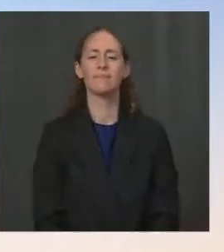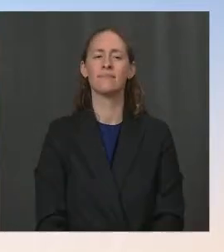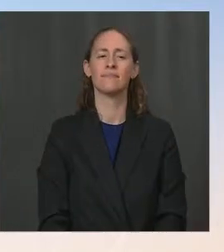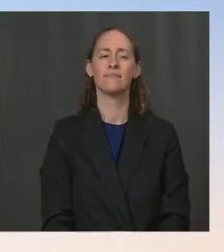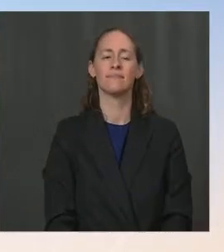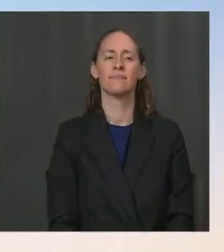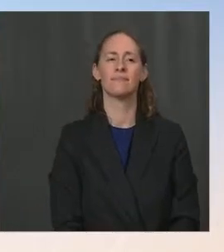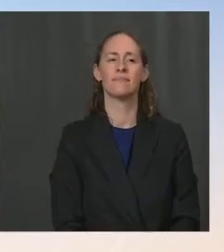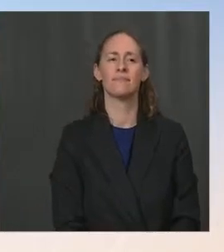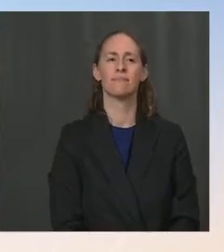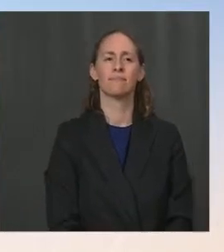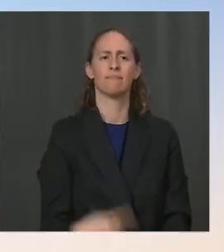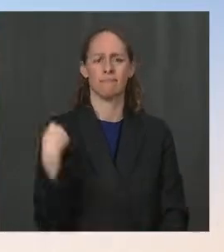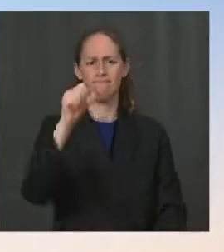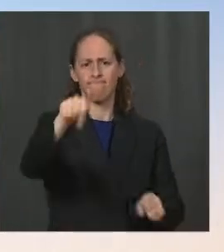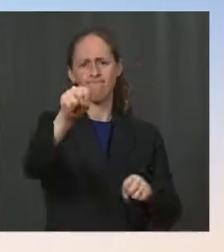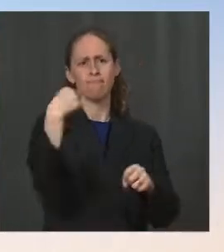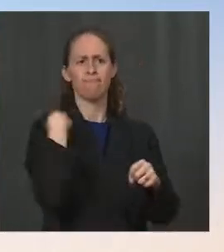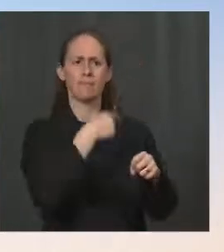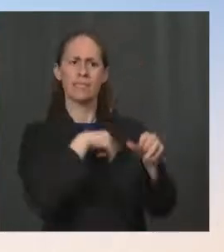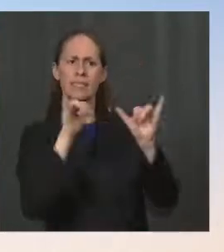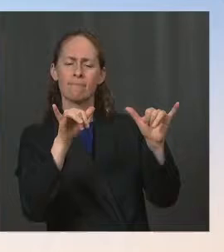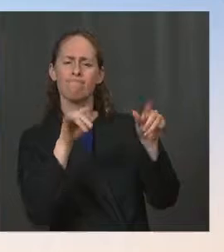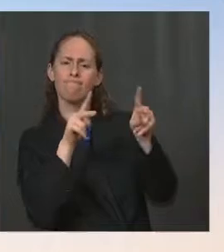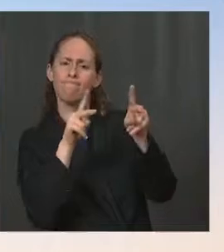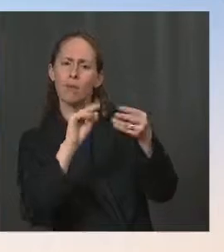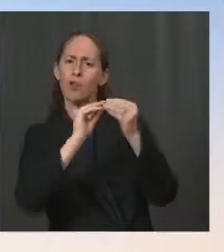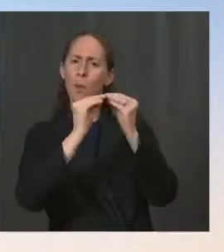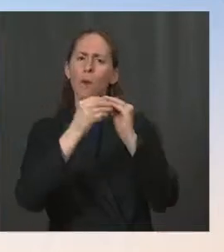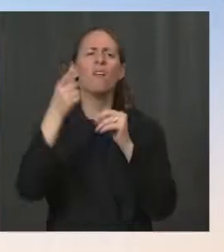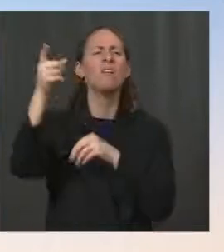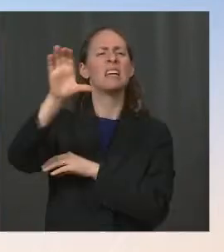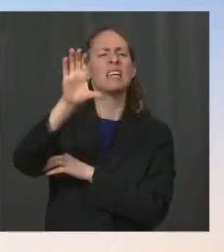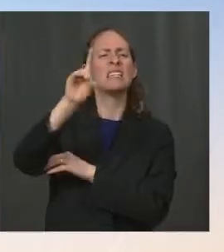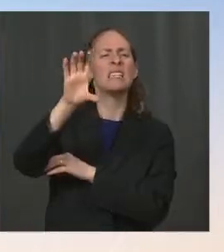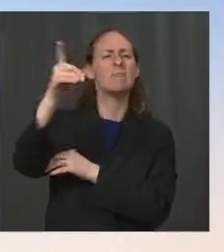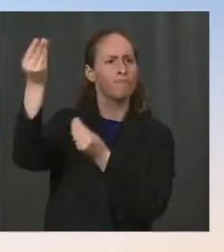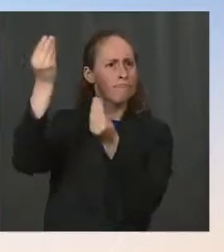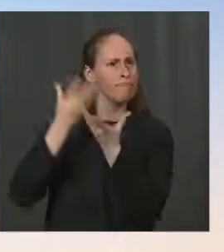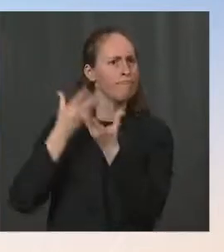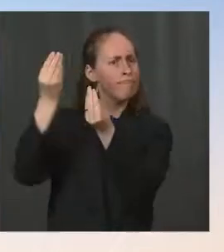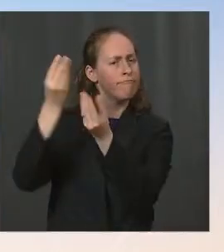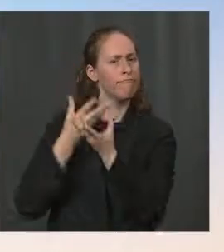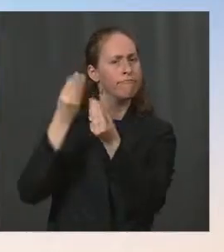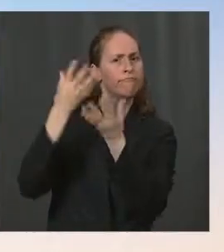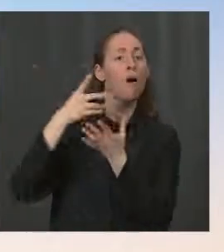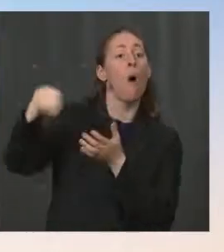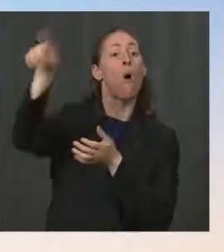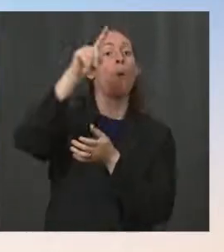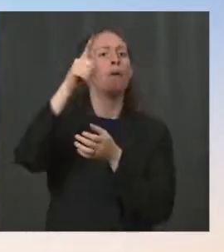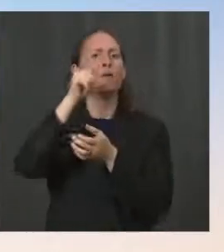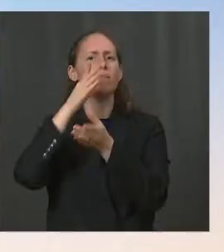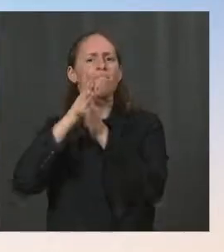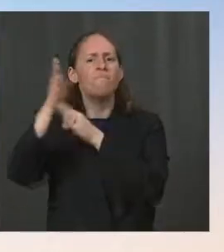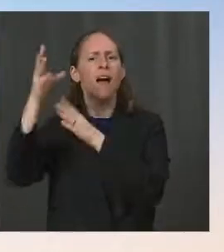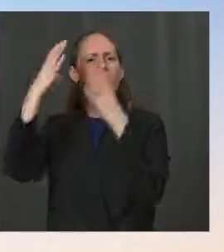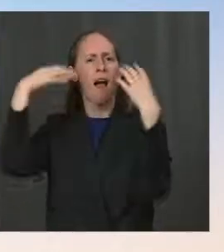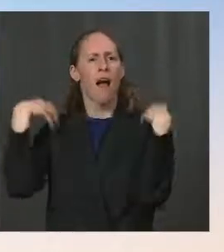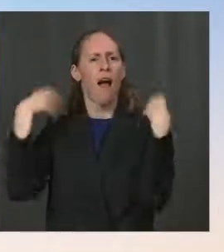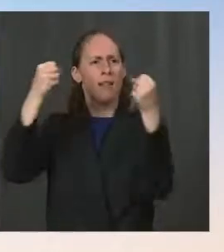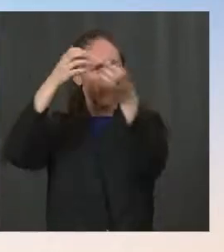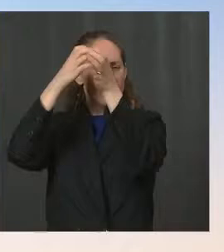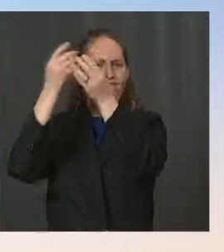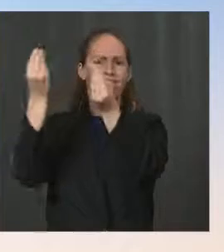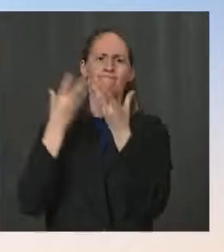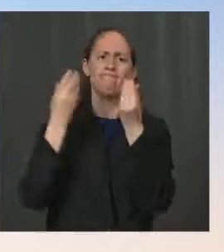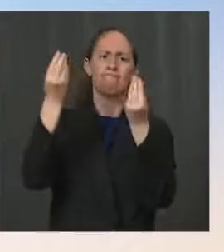data closely through the CDC and all of our health and medical experts who do show that across the country, the vast majority